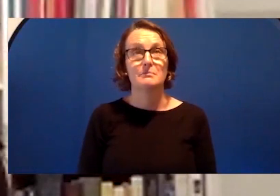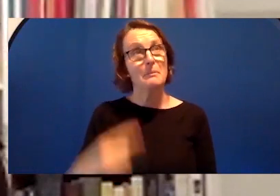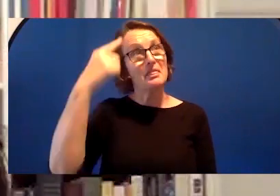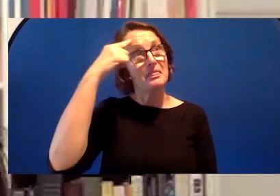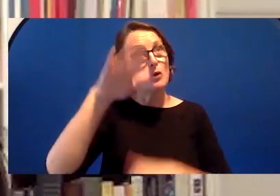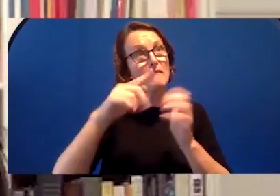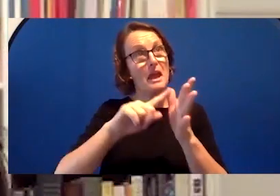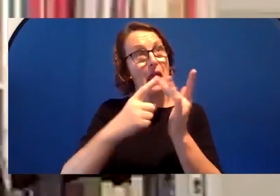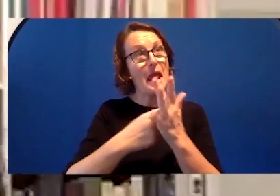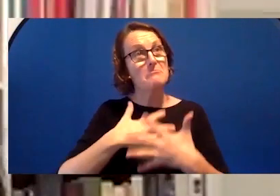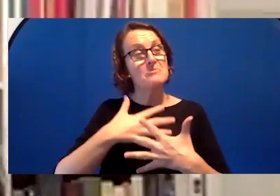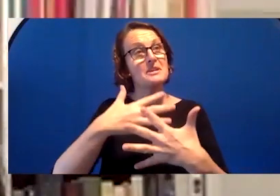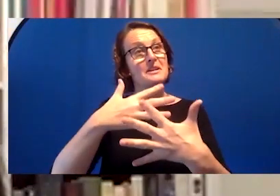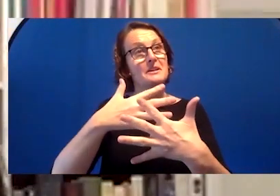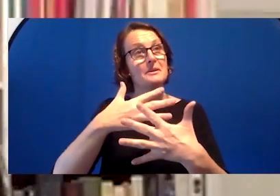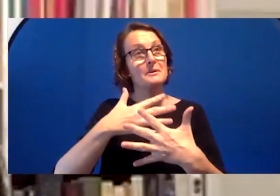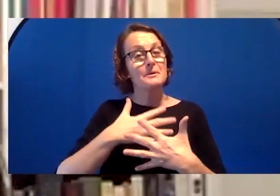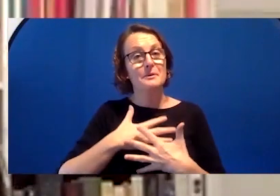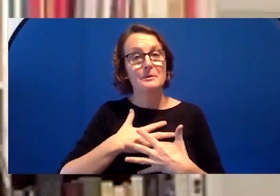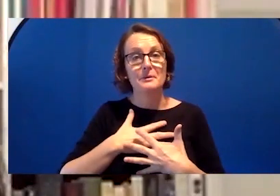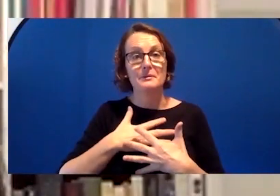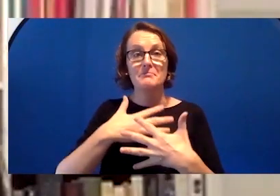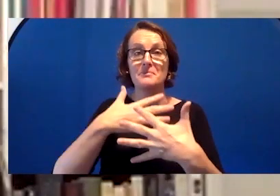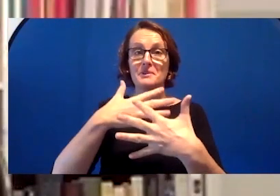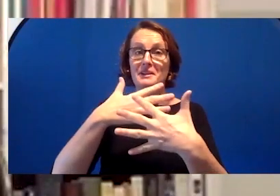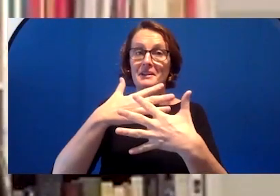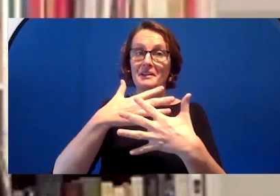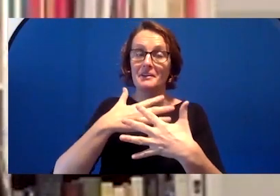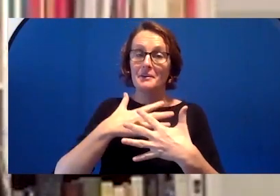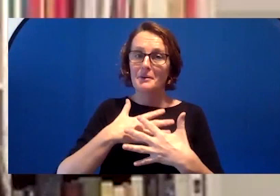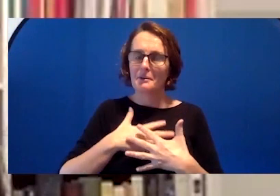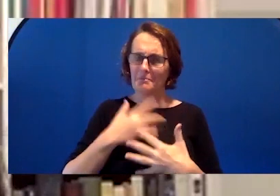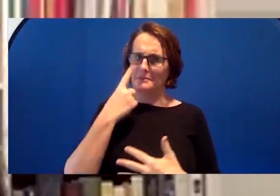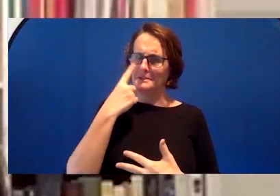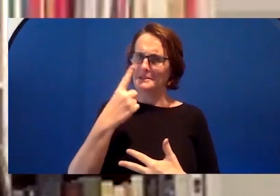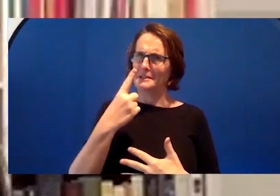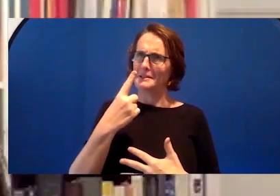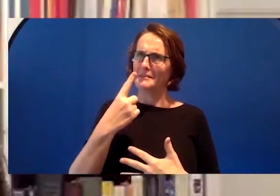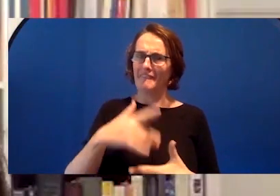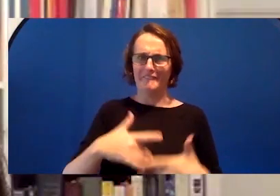judgment or preconception about what it means, you're just noticing.